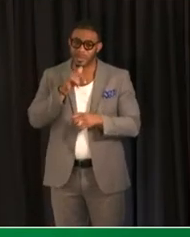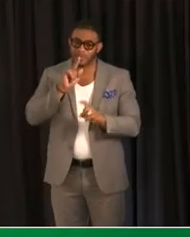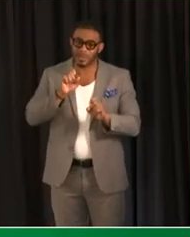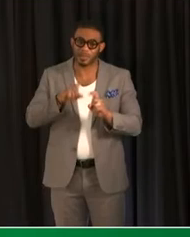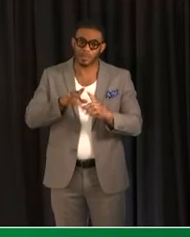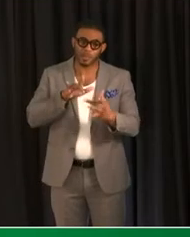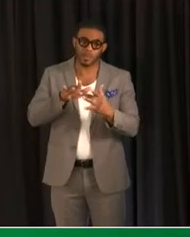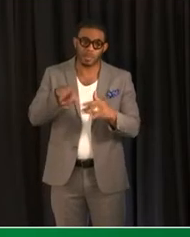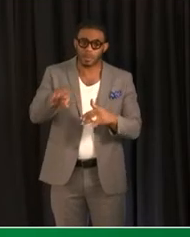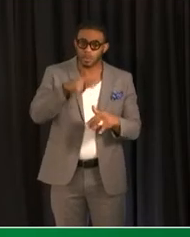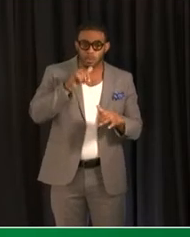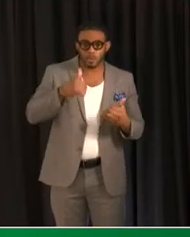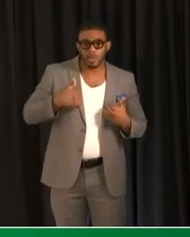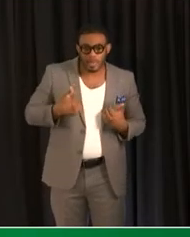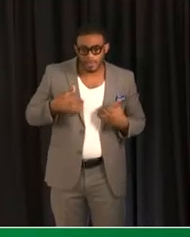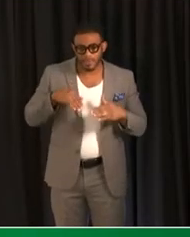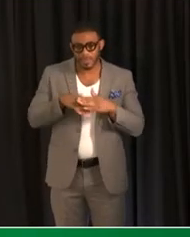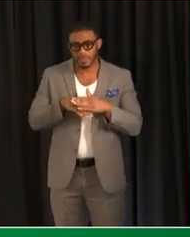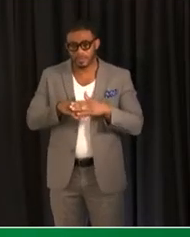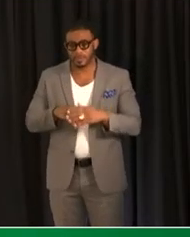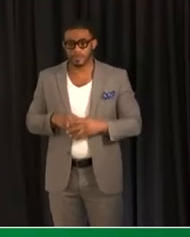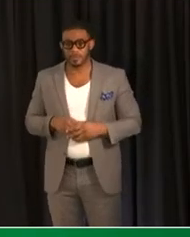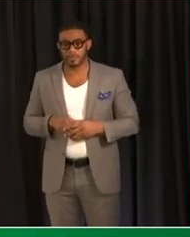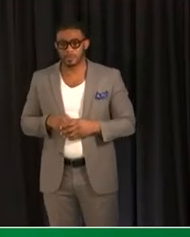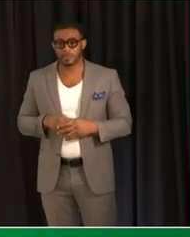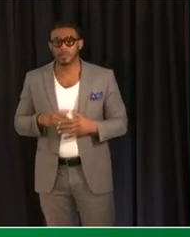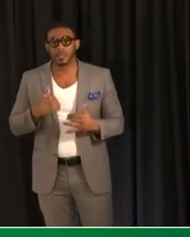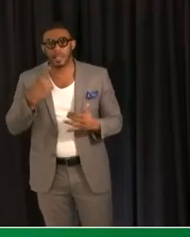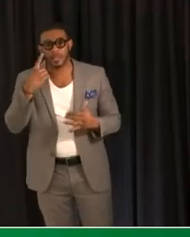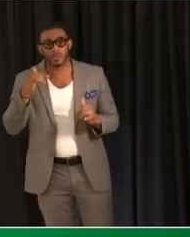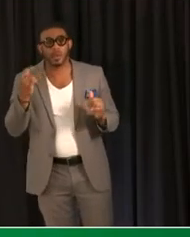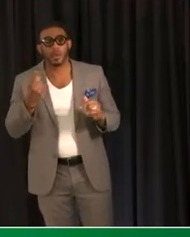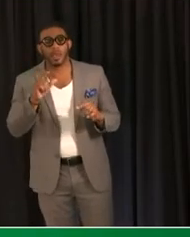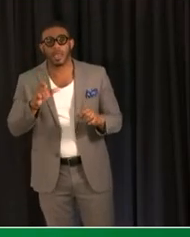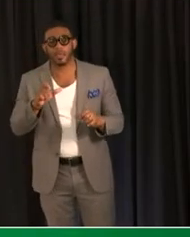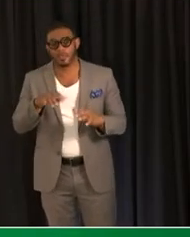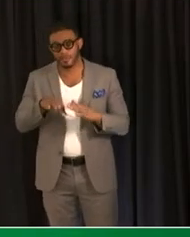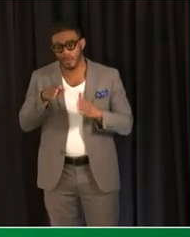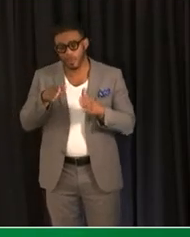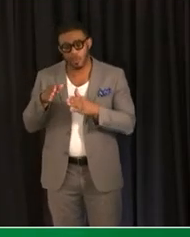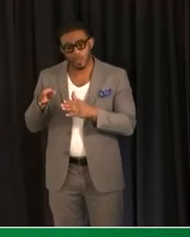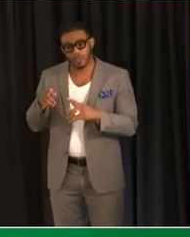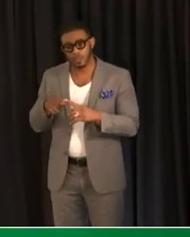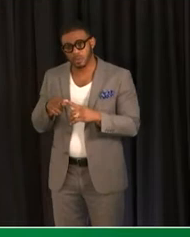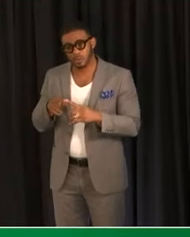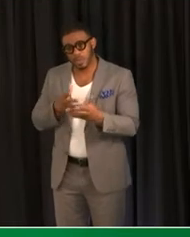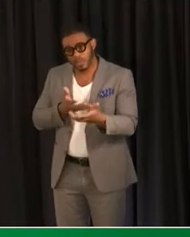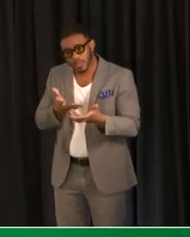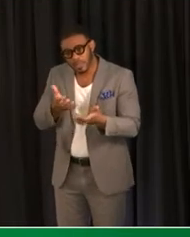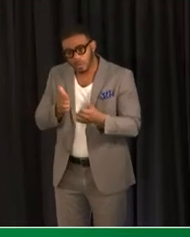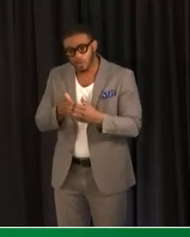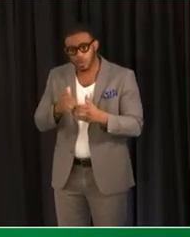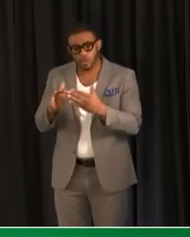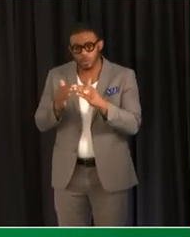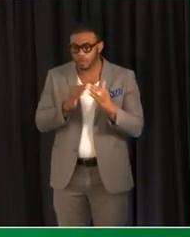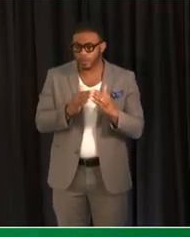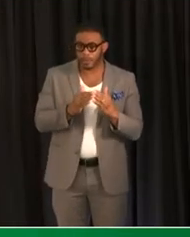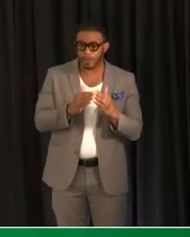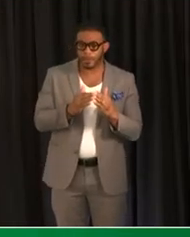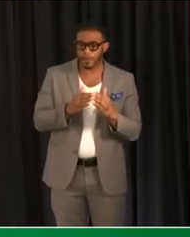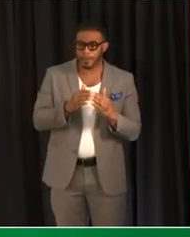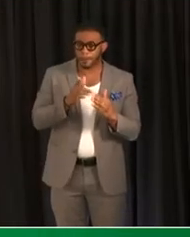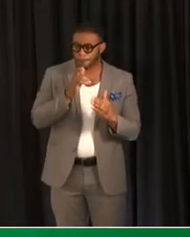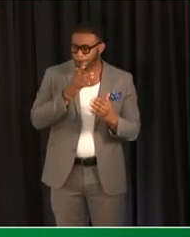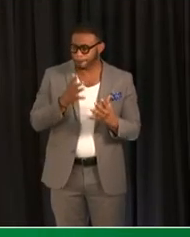is to not be able to reach those who don't have access. And so I think we always have to find ways to engage with